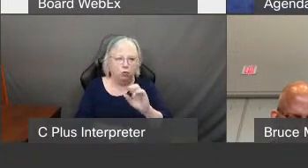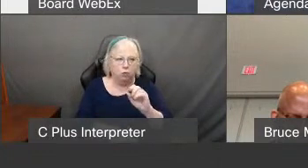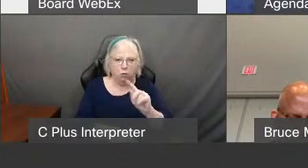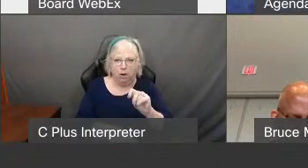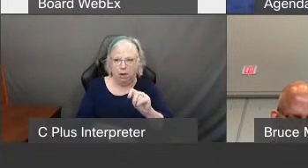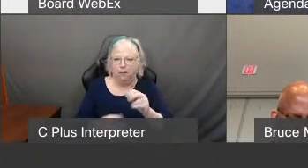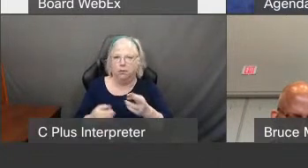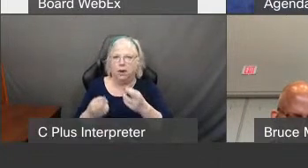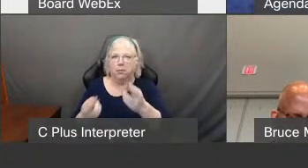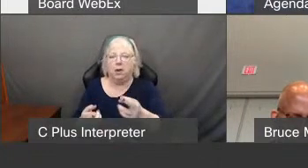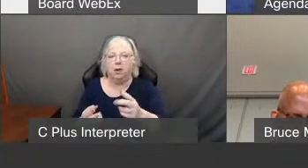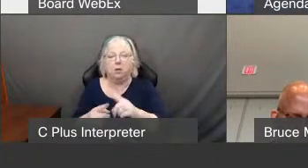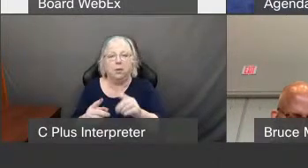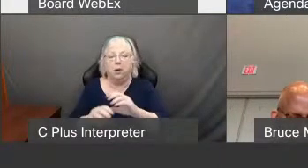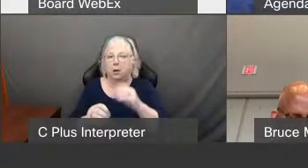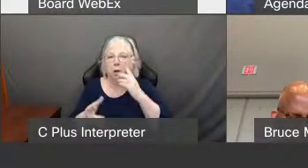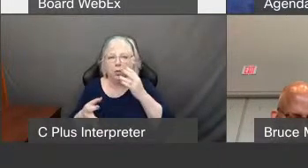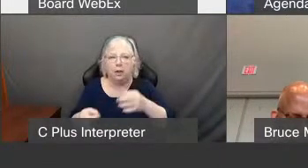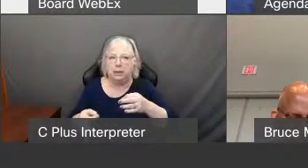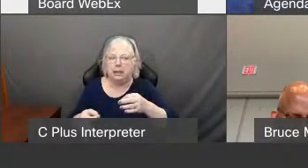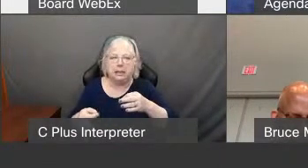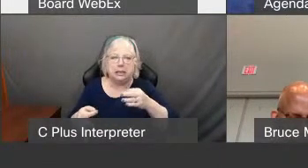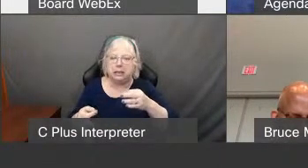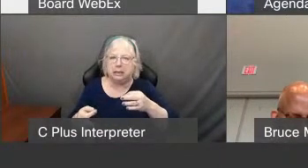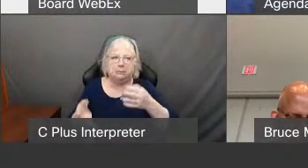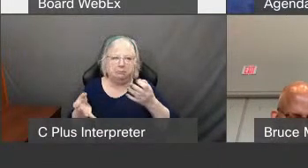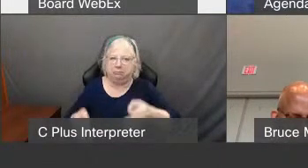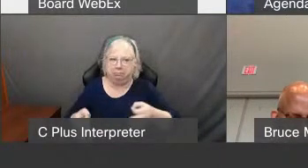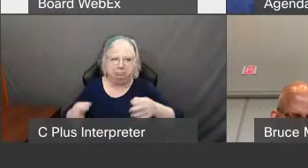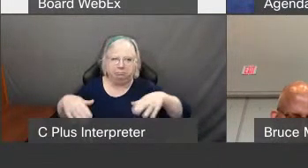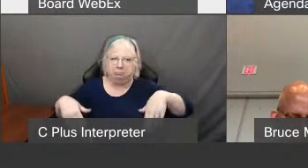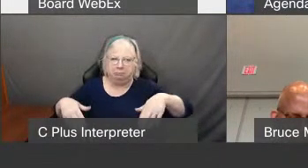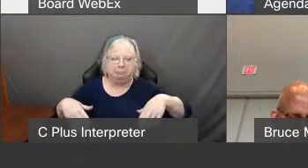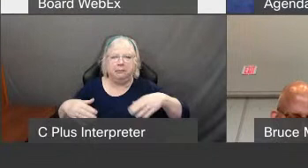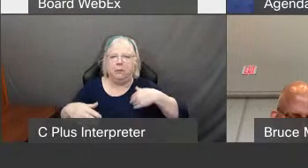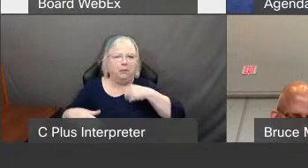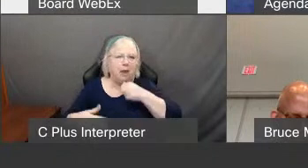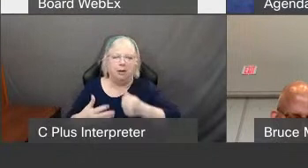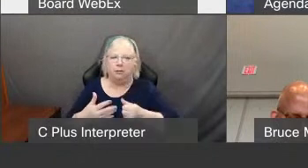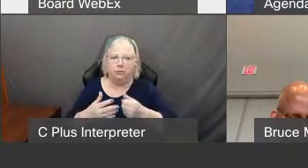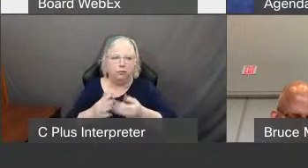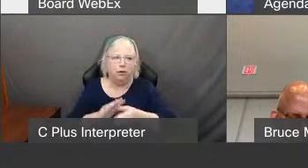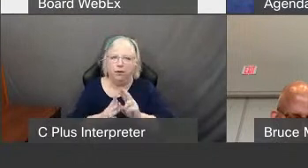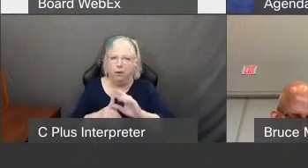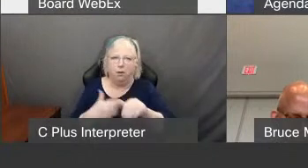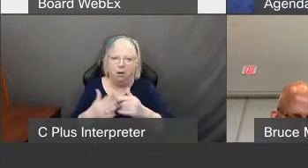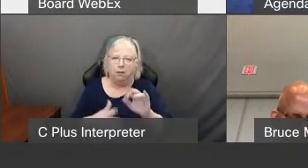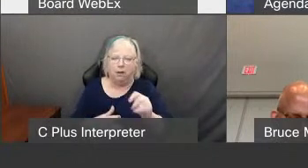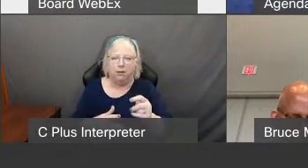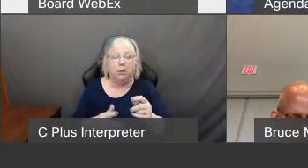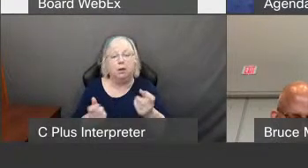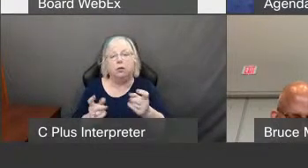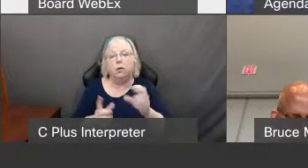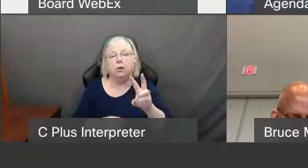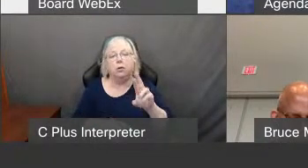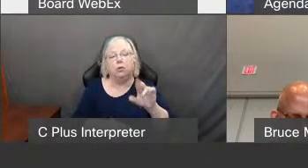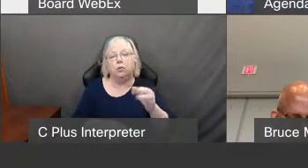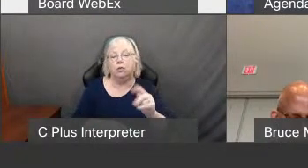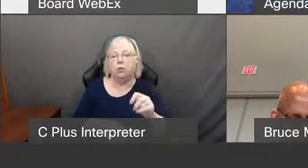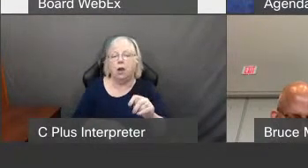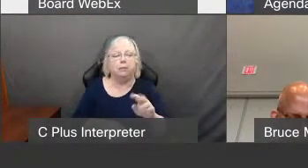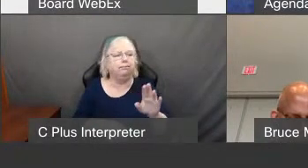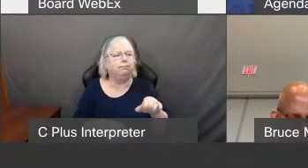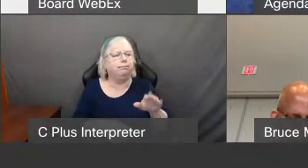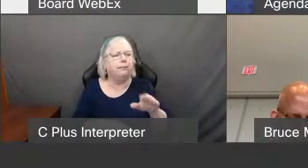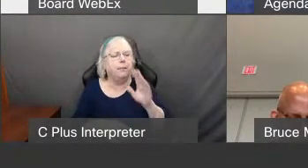point of view. But no decisions have been made, and we haven't even gone through it all. Director Wright? Mayor,